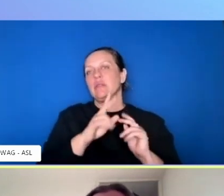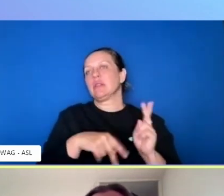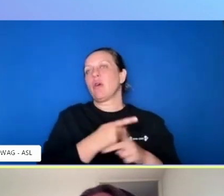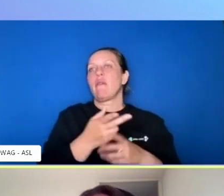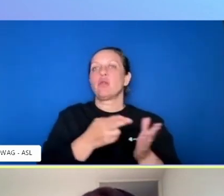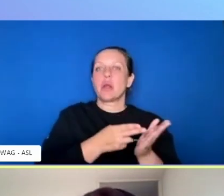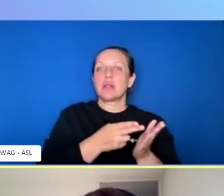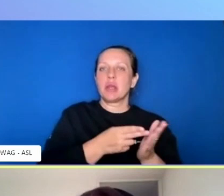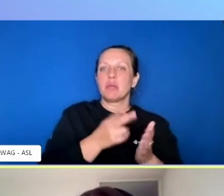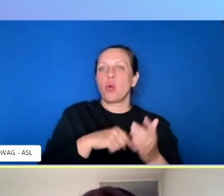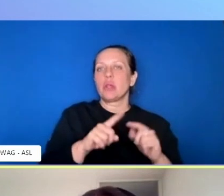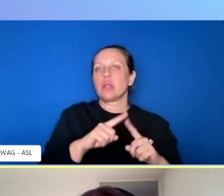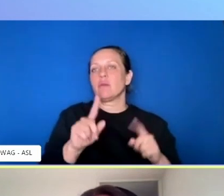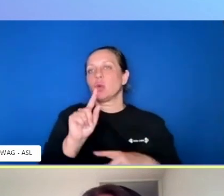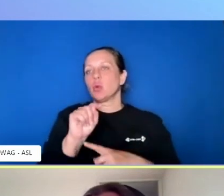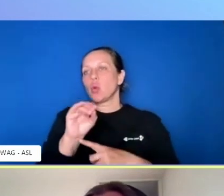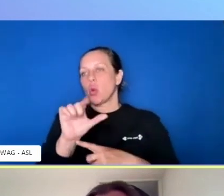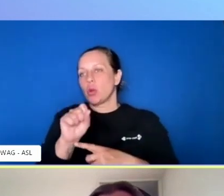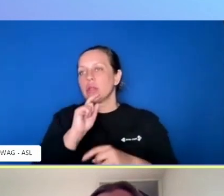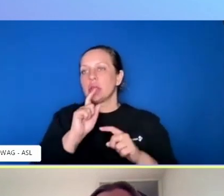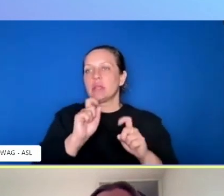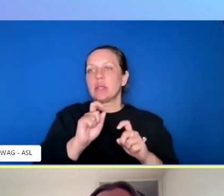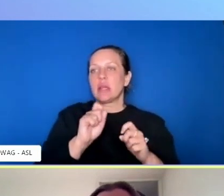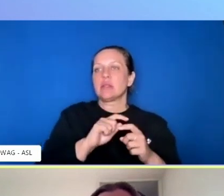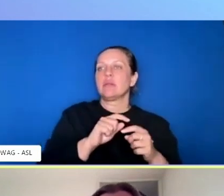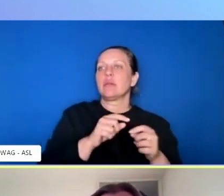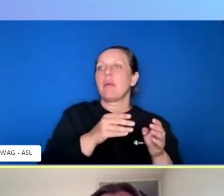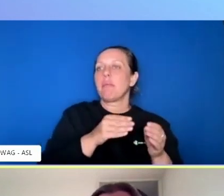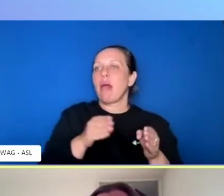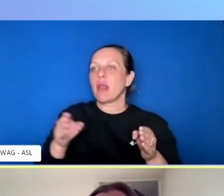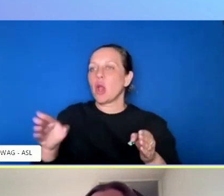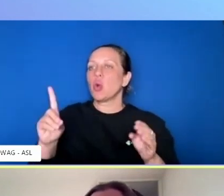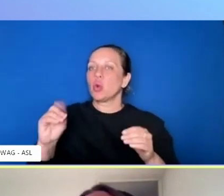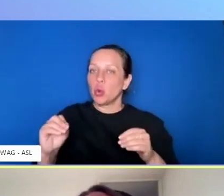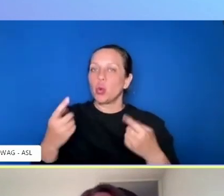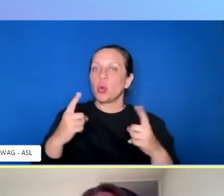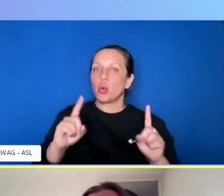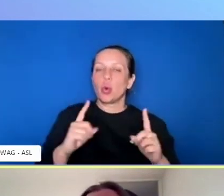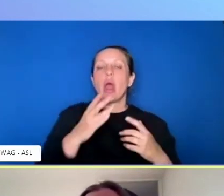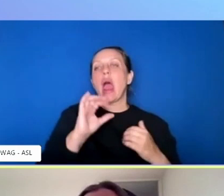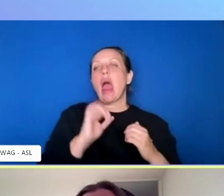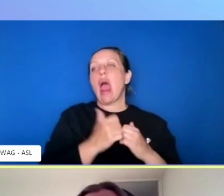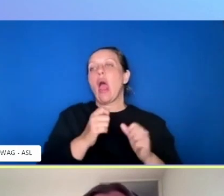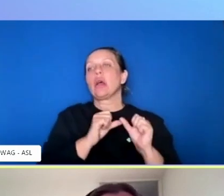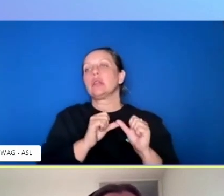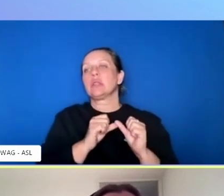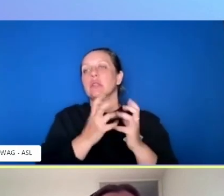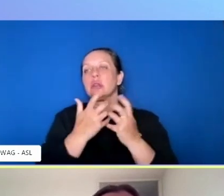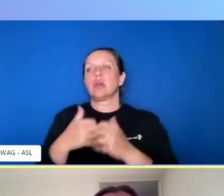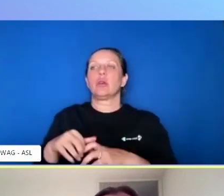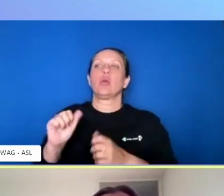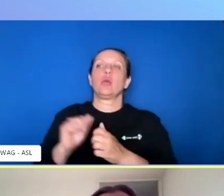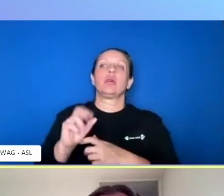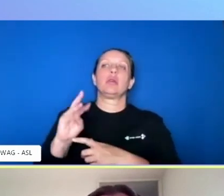transparency about what different tools and test methodologies do, as well as how consistent they are with what the